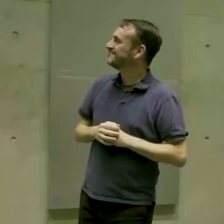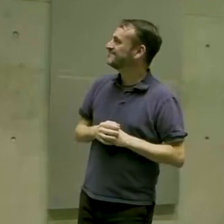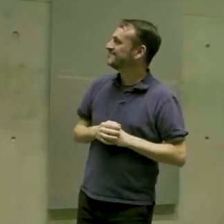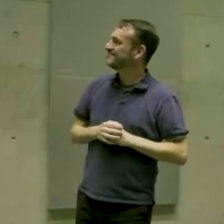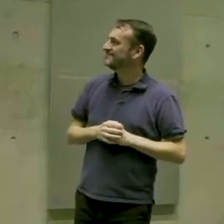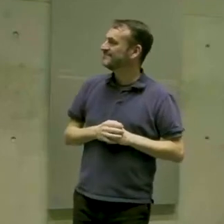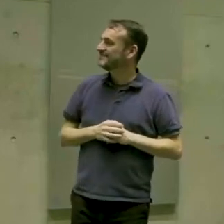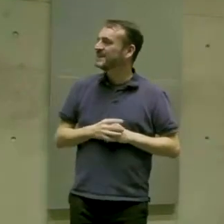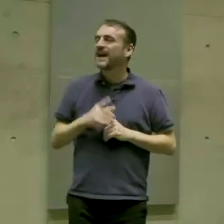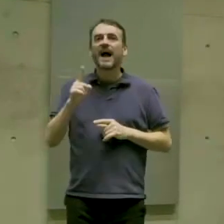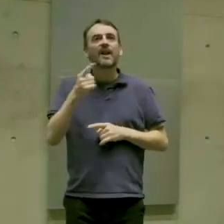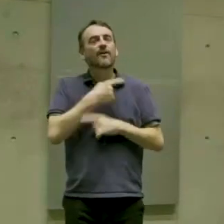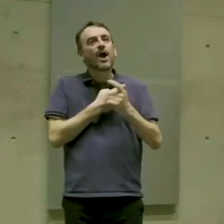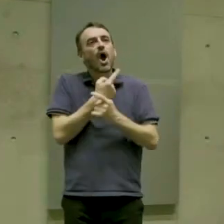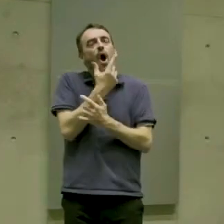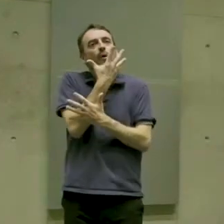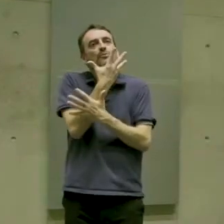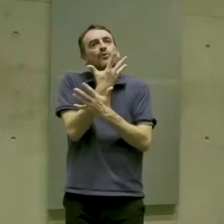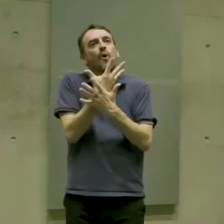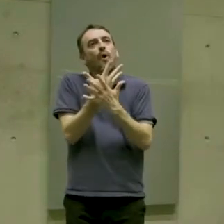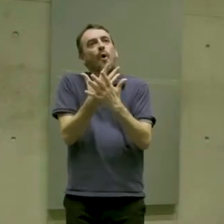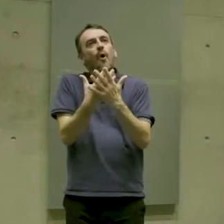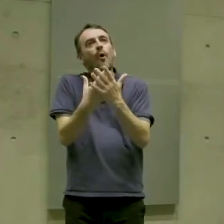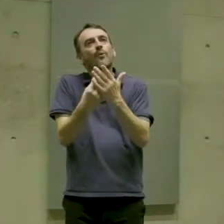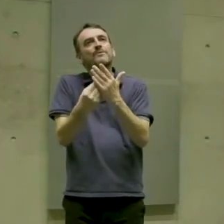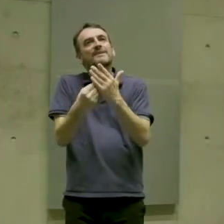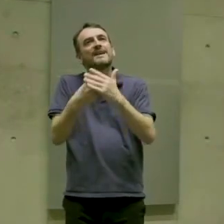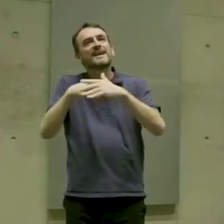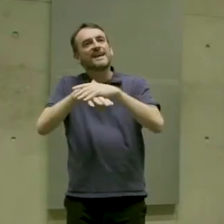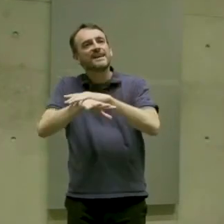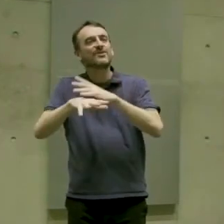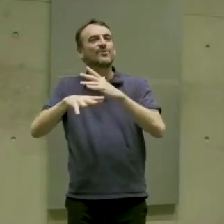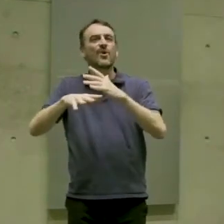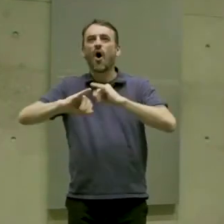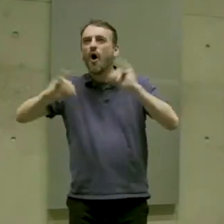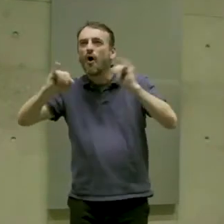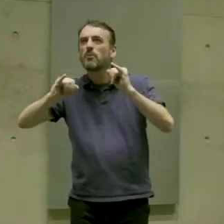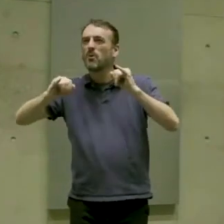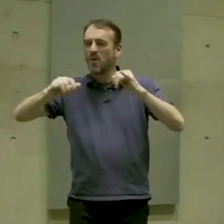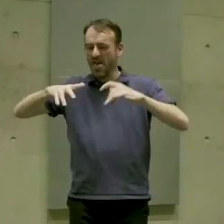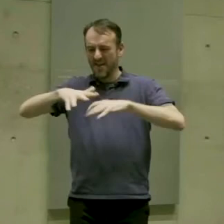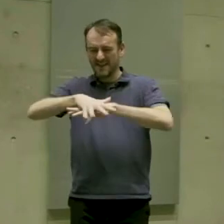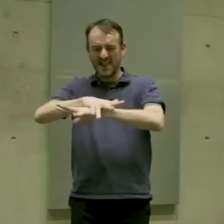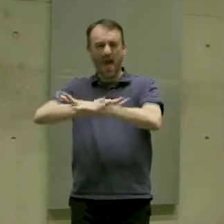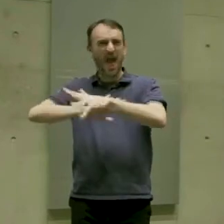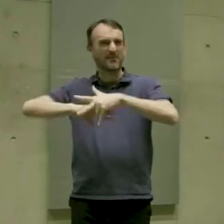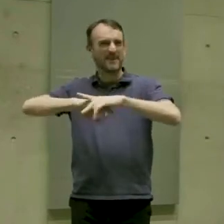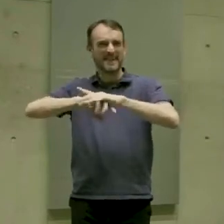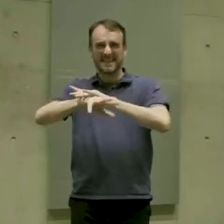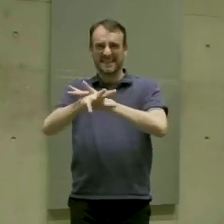of be absorbed into this horrible, slimy nexus. It's great game.